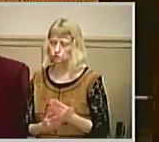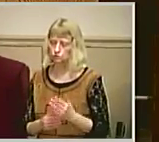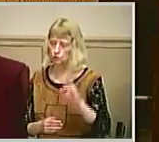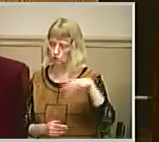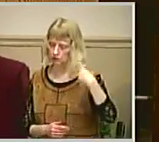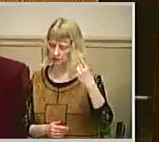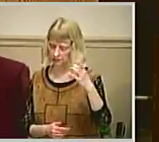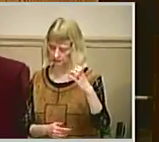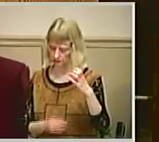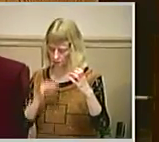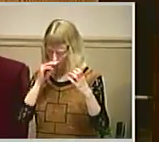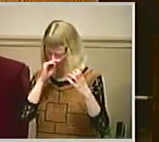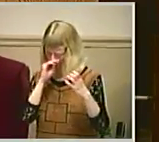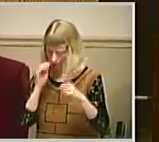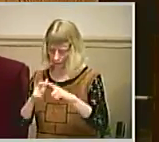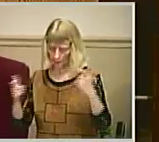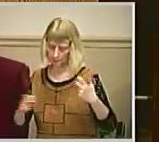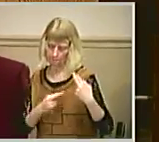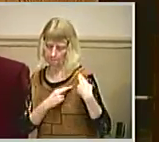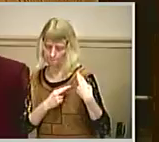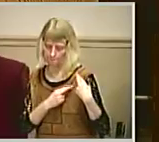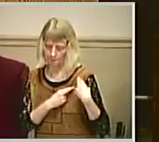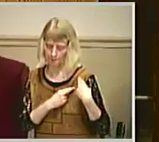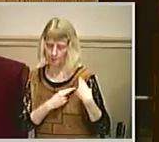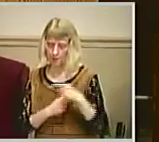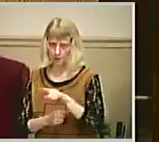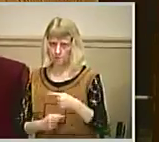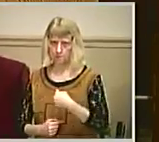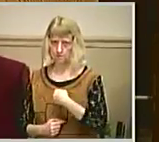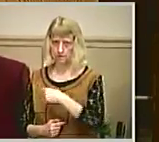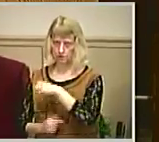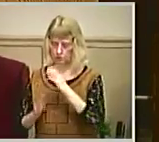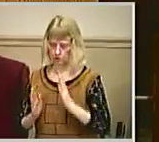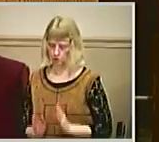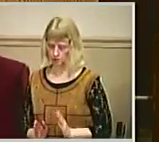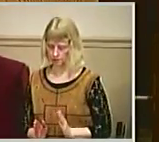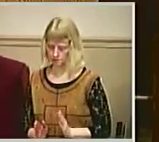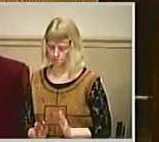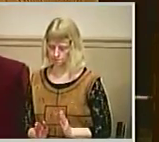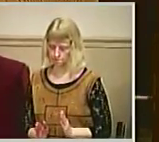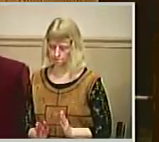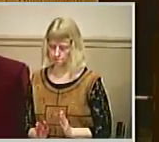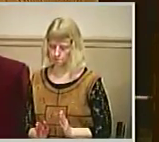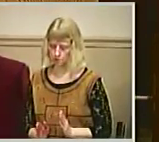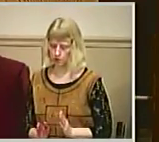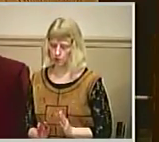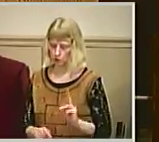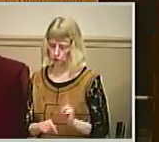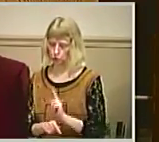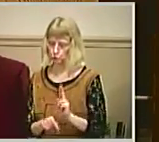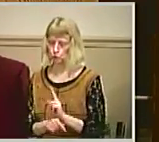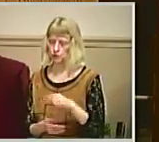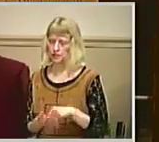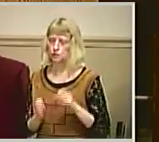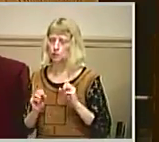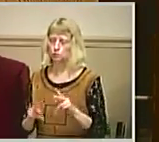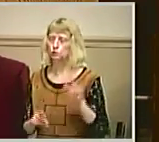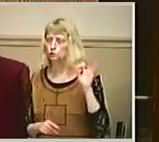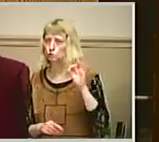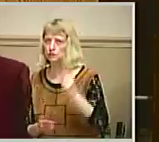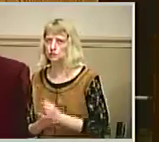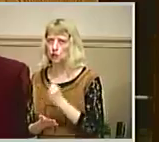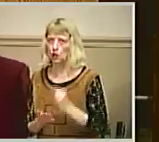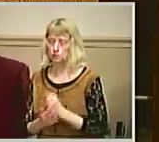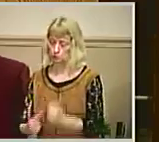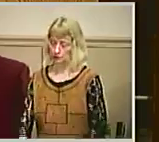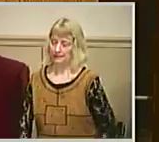This reprieve brings a great responsibility upon you and I who are Christians to take the opportunity to preach the gospel,